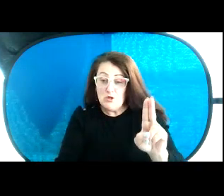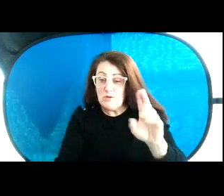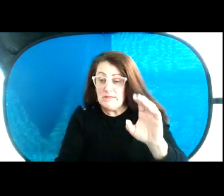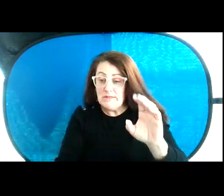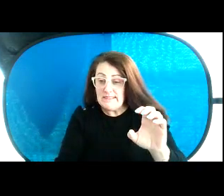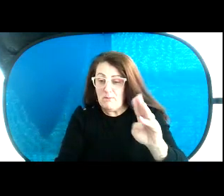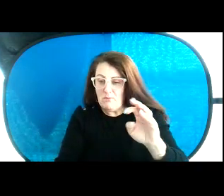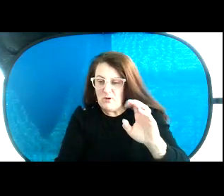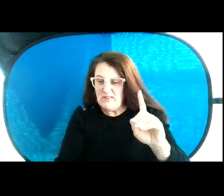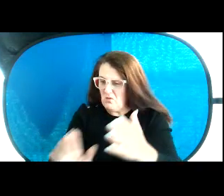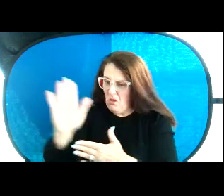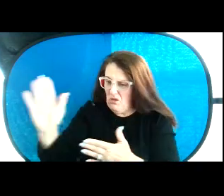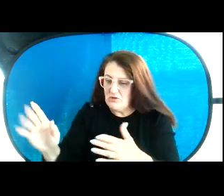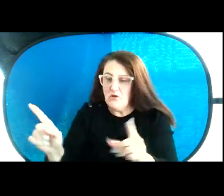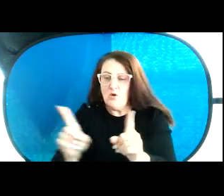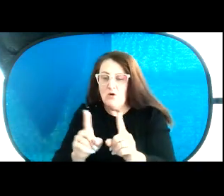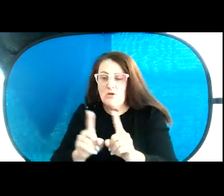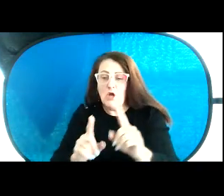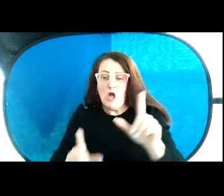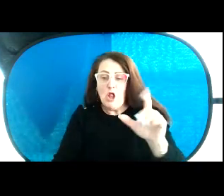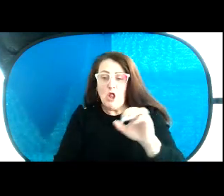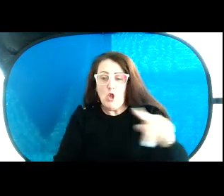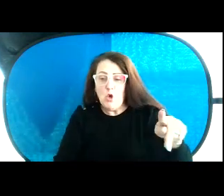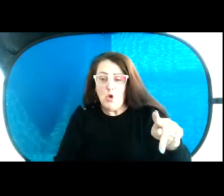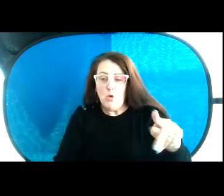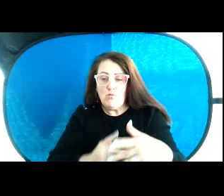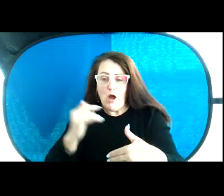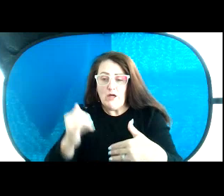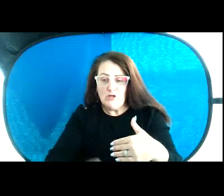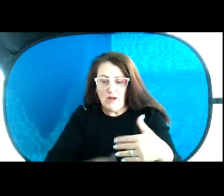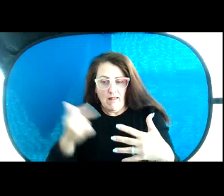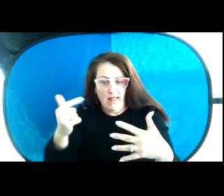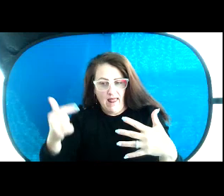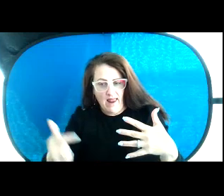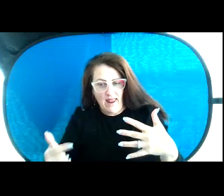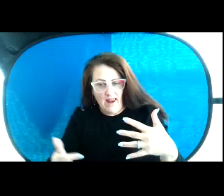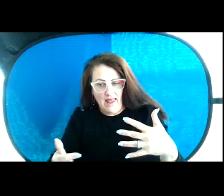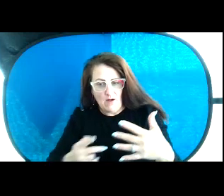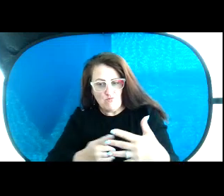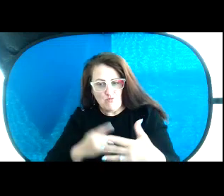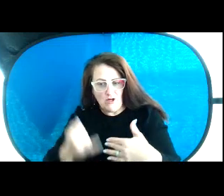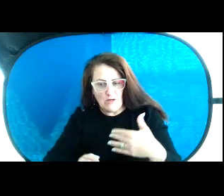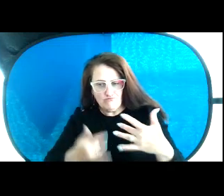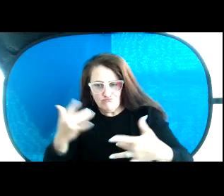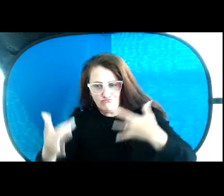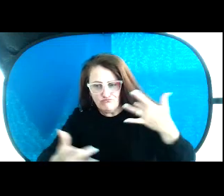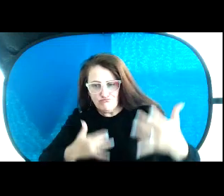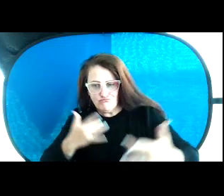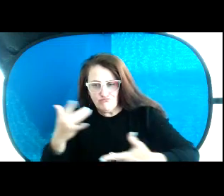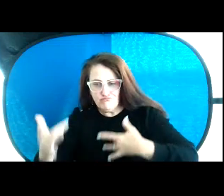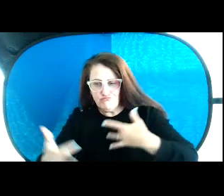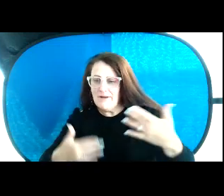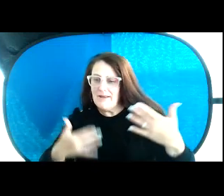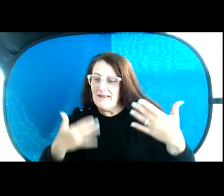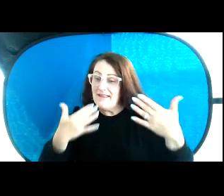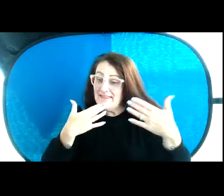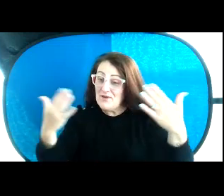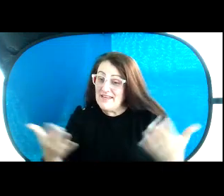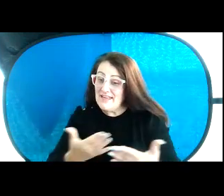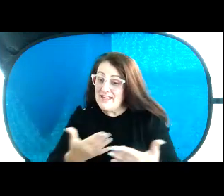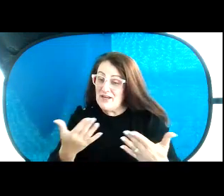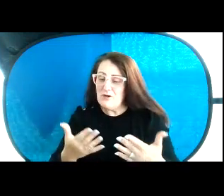building out our Merced Loop project. So a lot of very exciting projects here. Again, want to thank you for being here. We hope you enjoy your time and